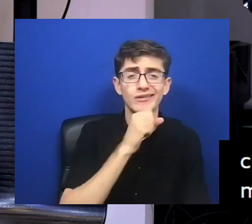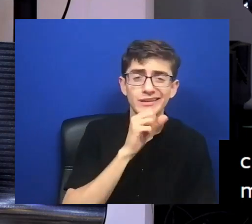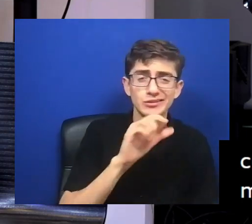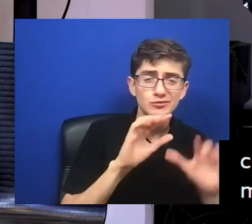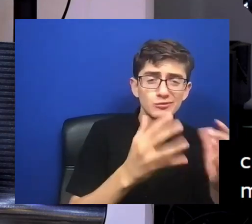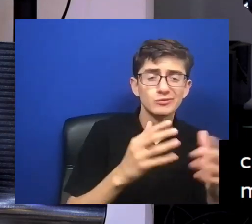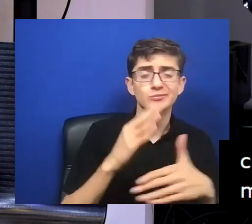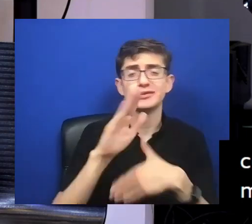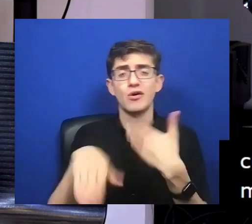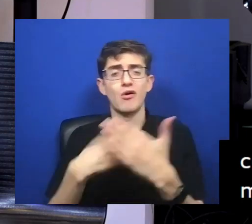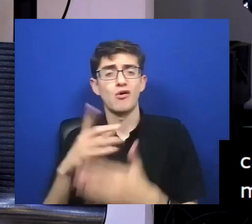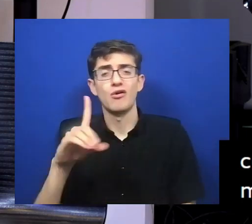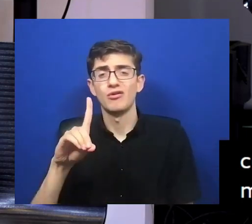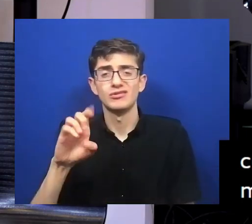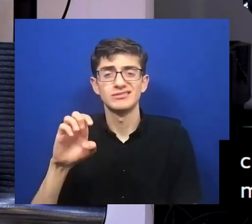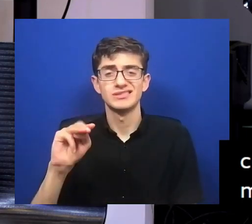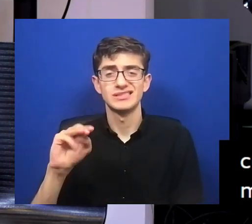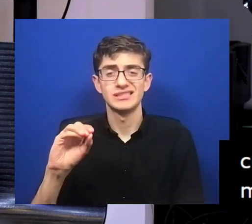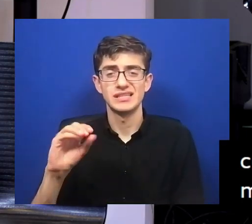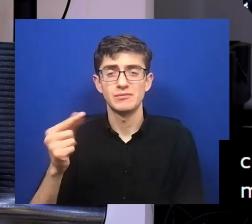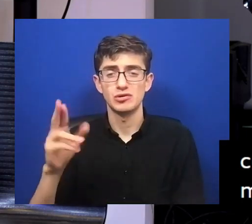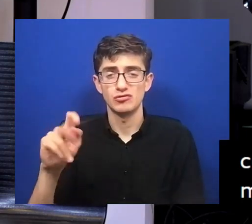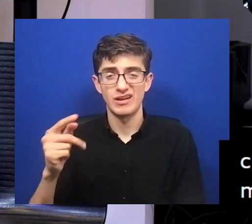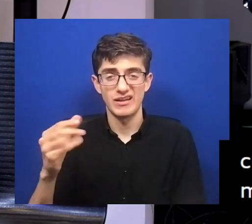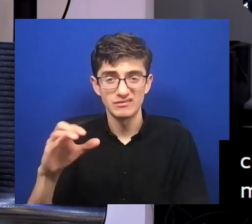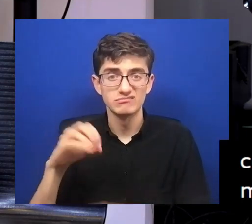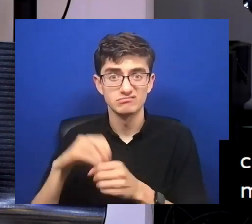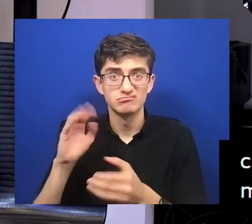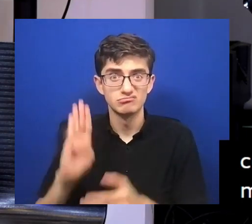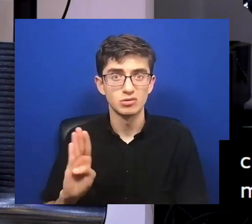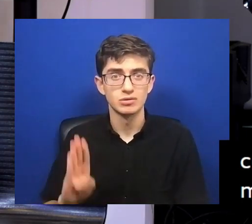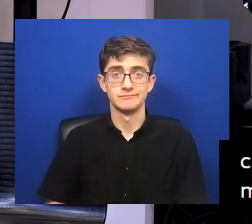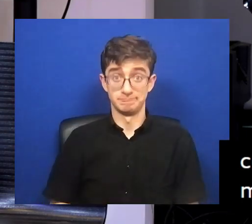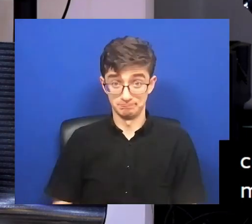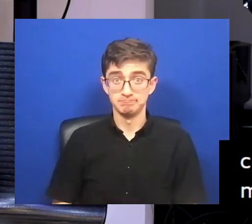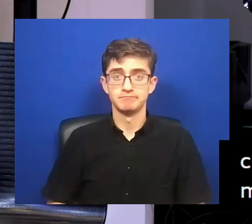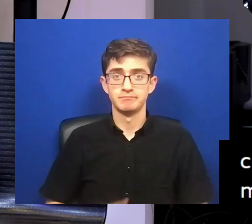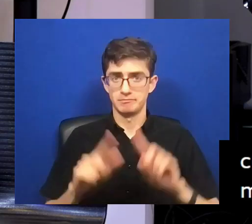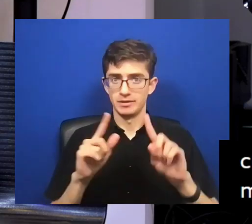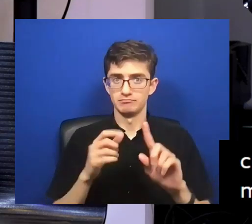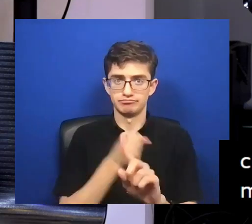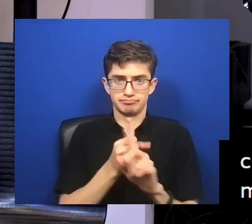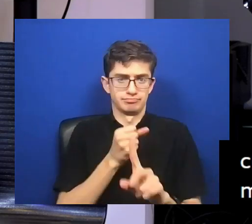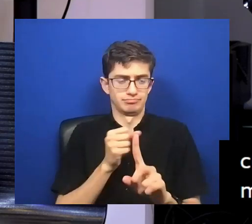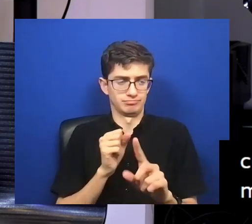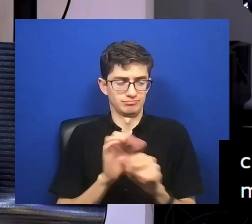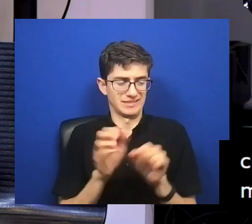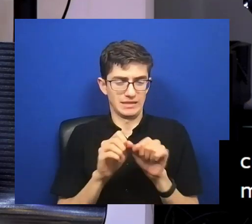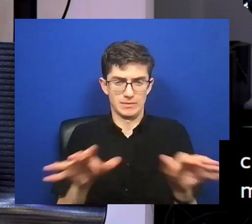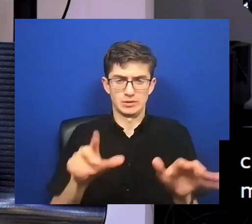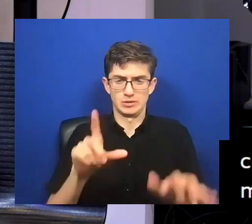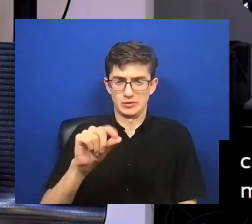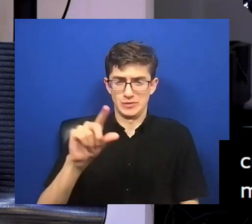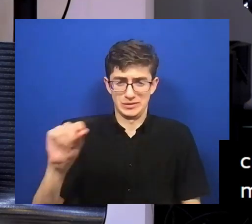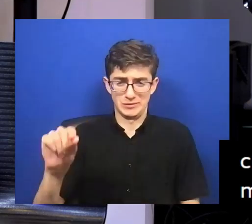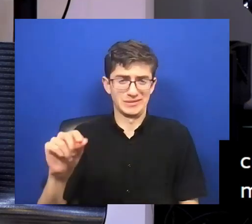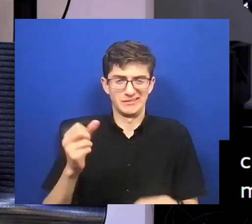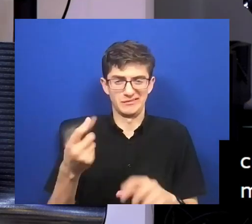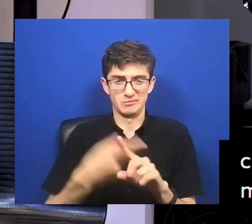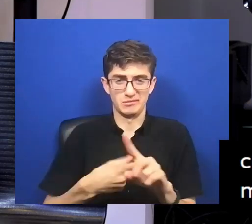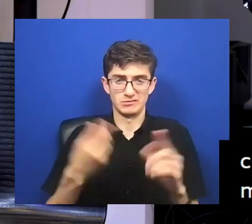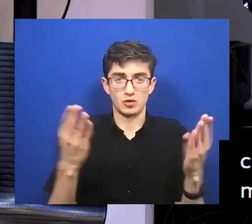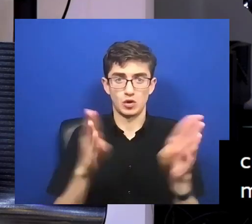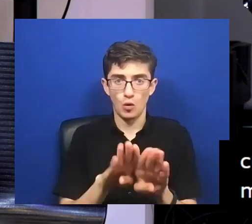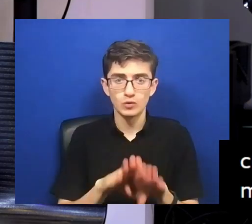the pandemic, since we were closed for several months in 2020, and then partially closed even through parts